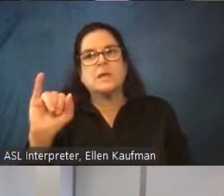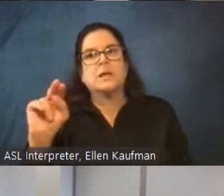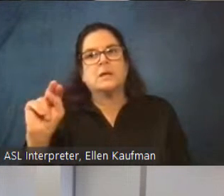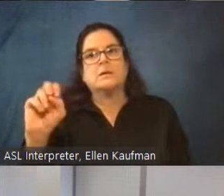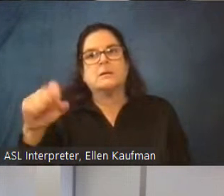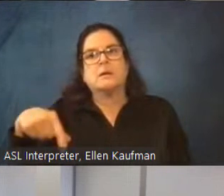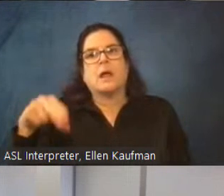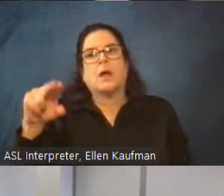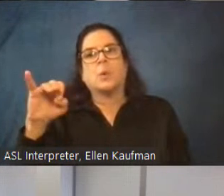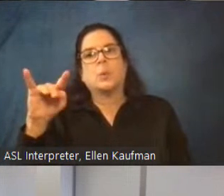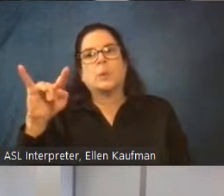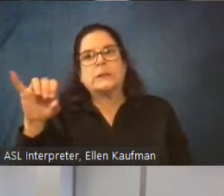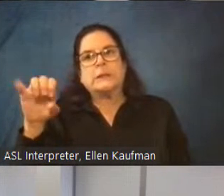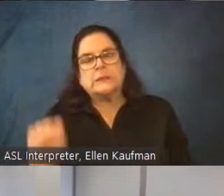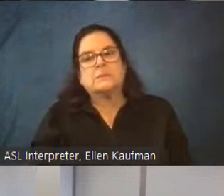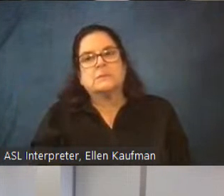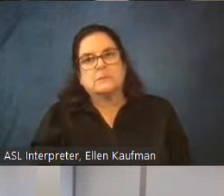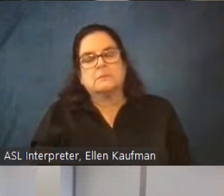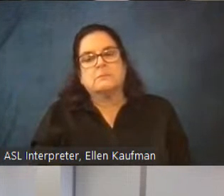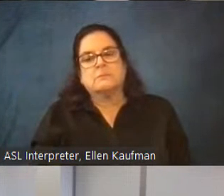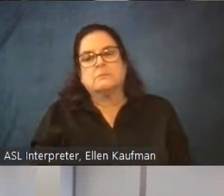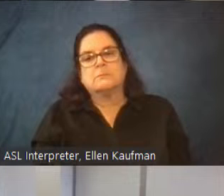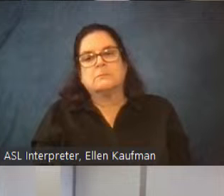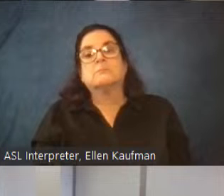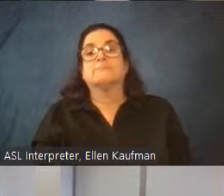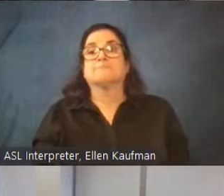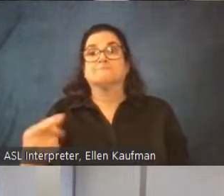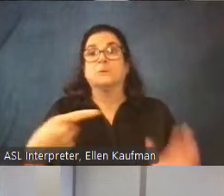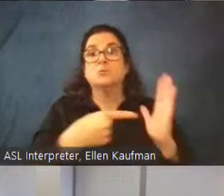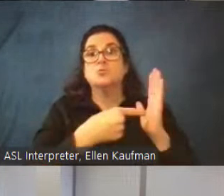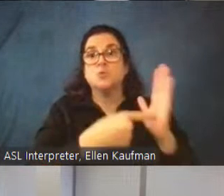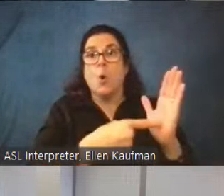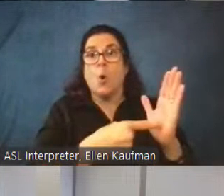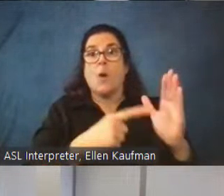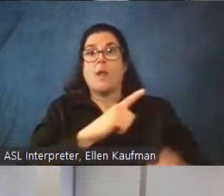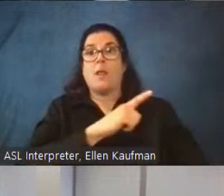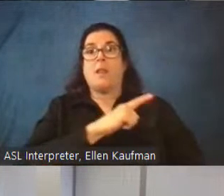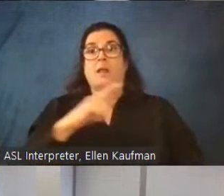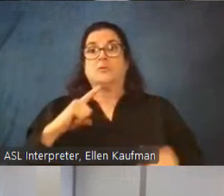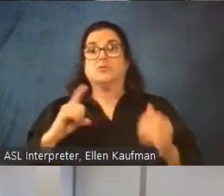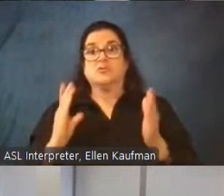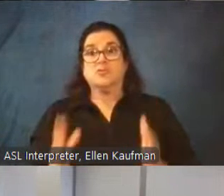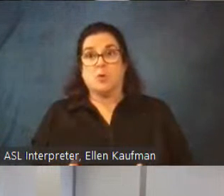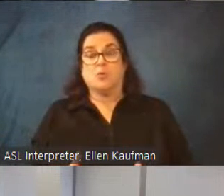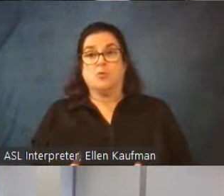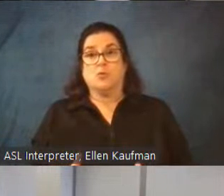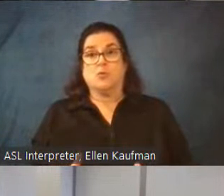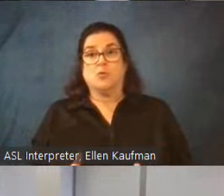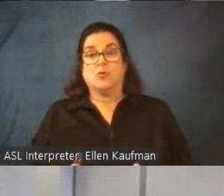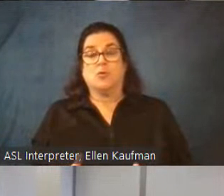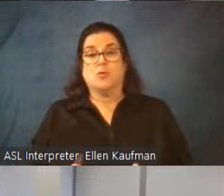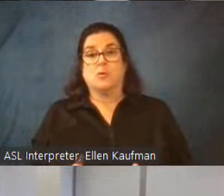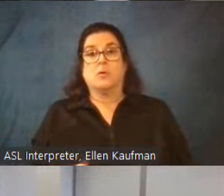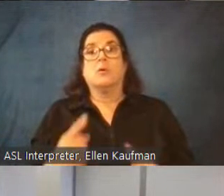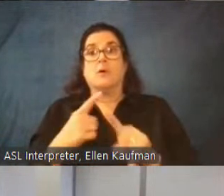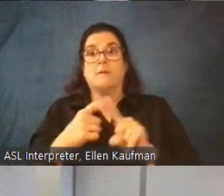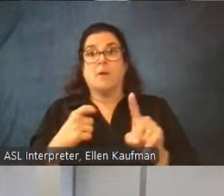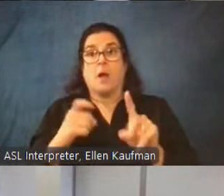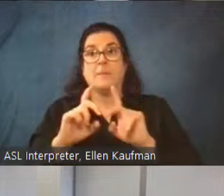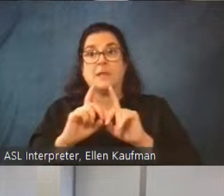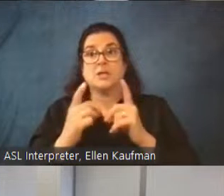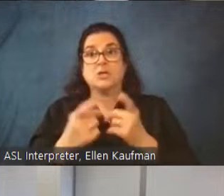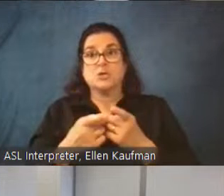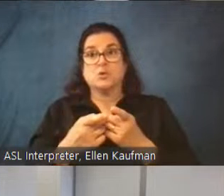for those legislators who represent and make up the districts here in the